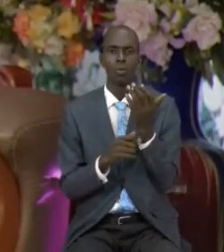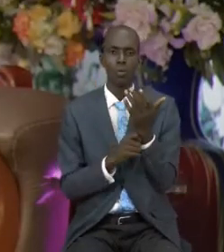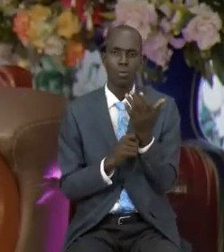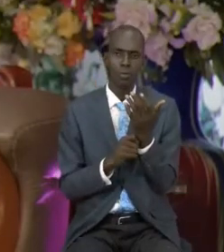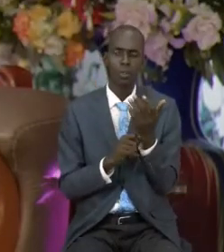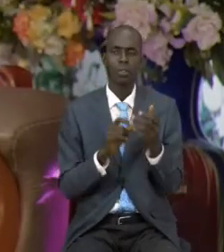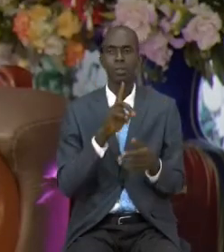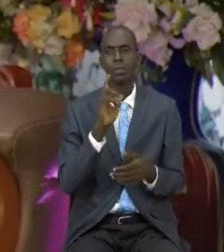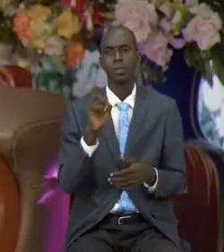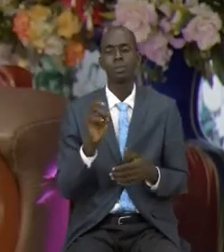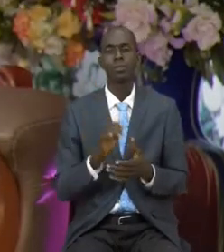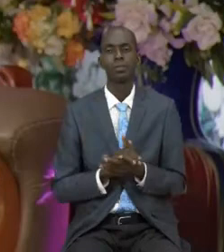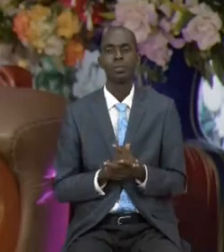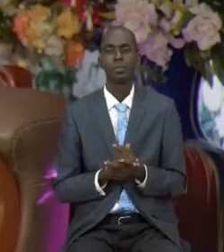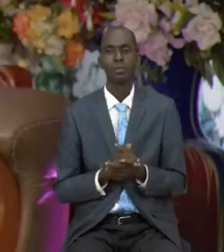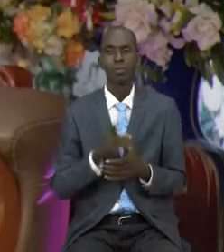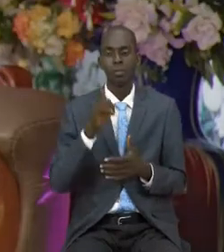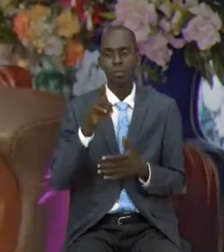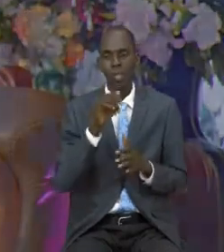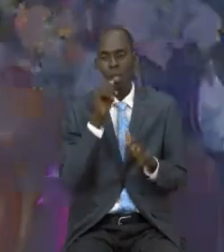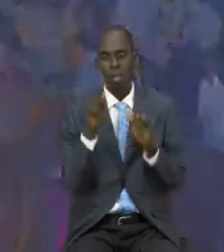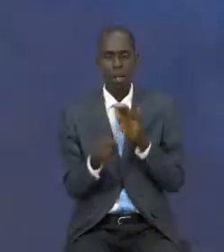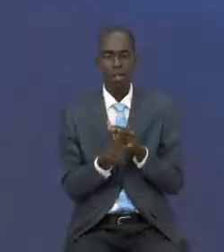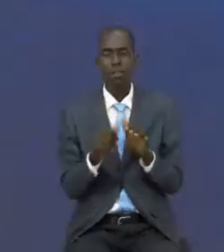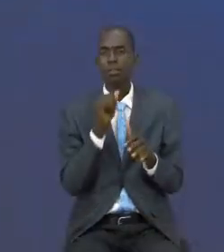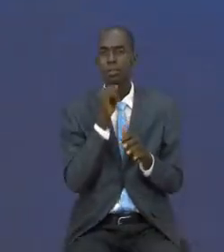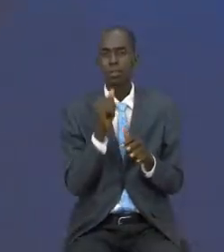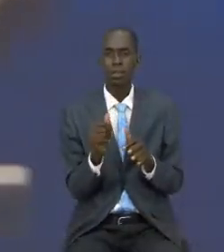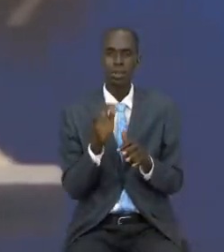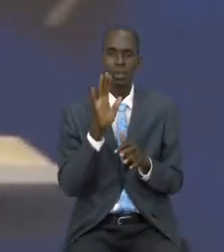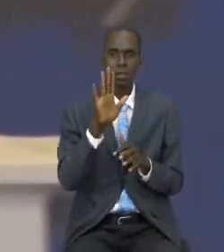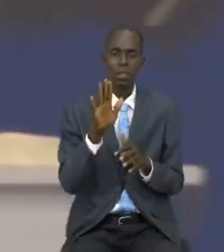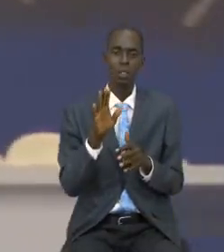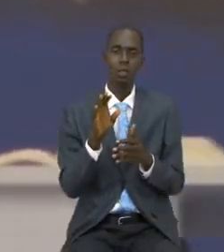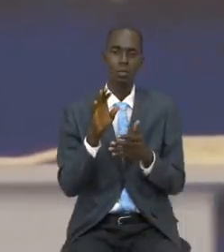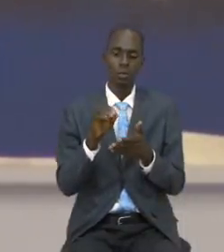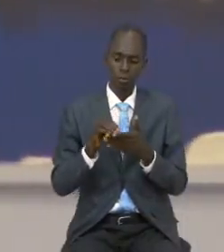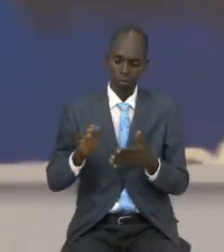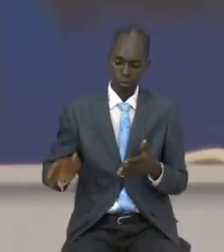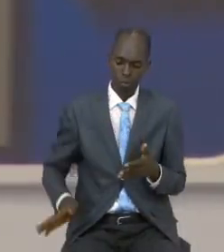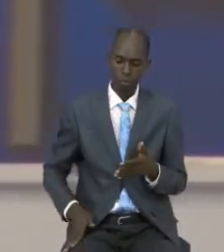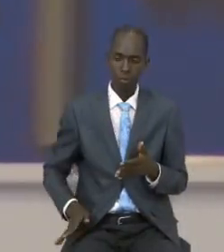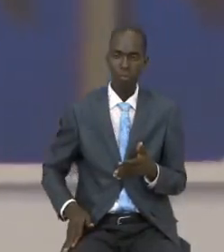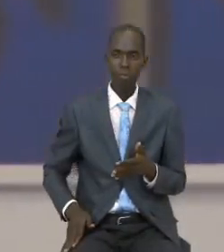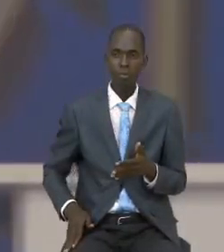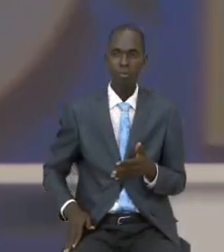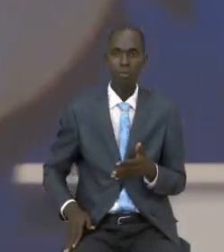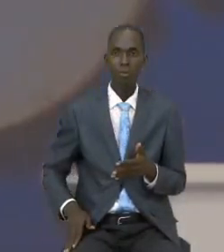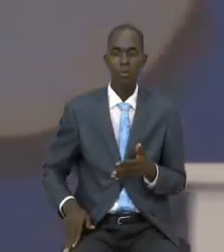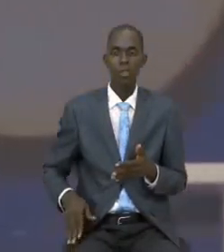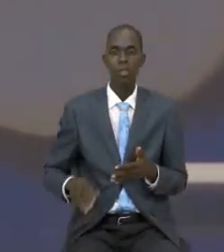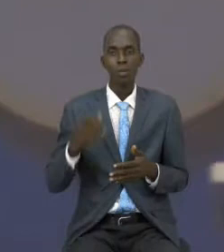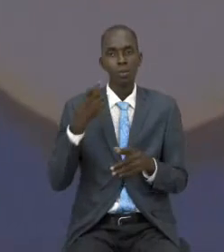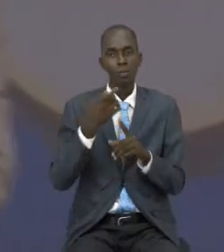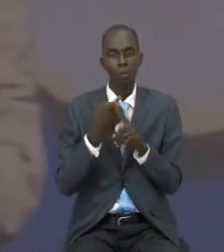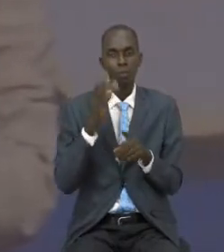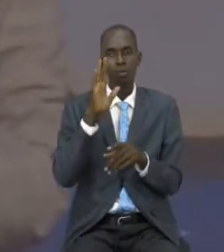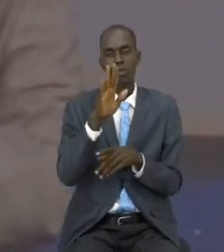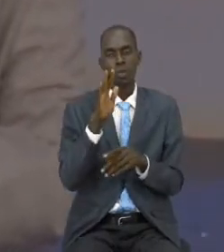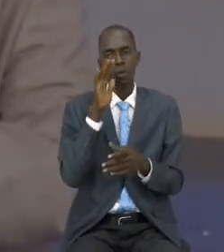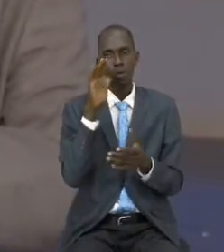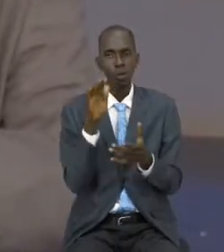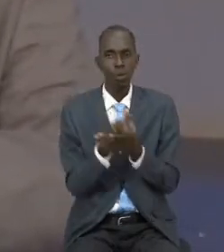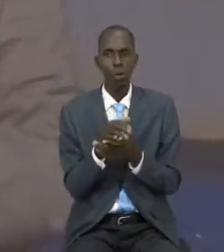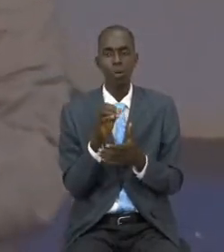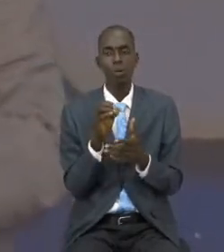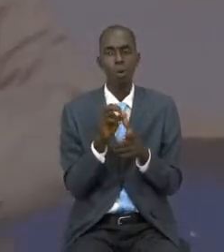own flesh. Thou hide not thy pocket from your better half, your